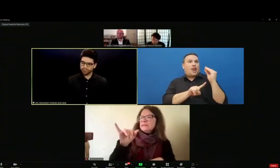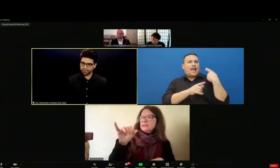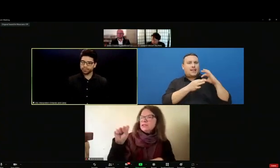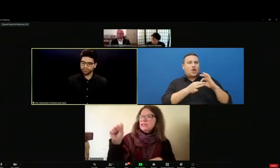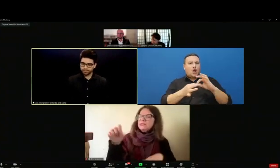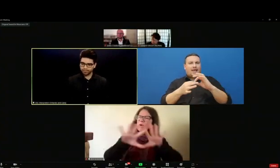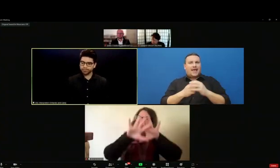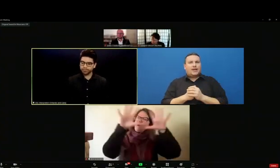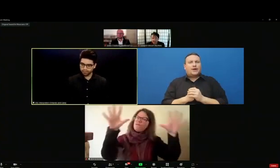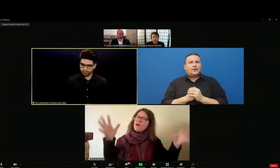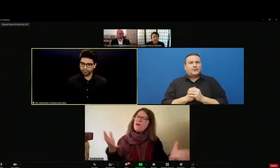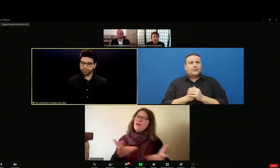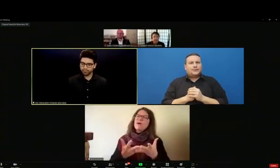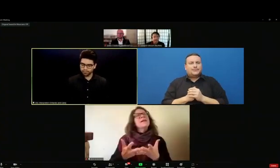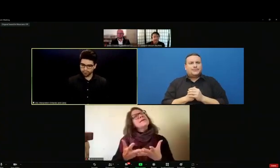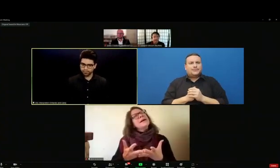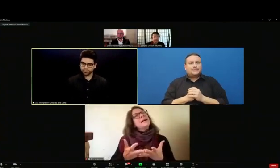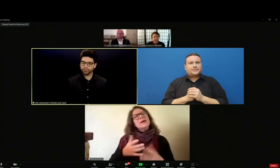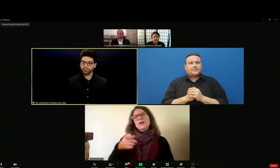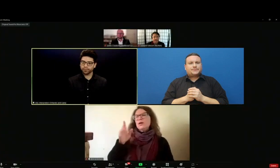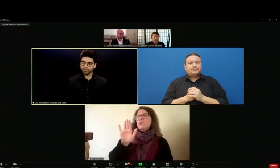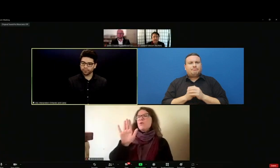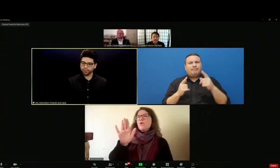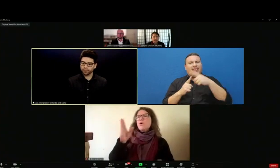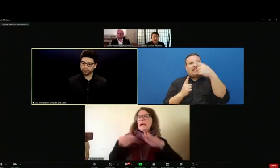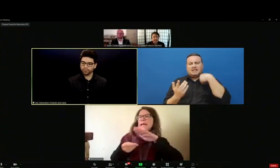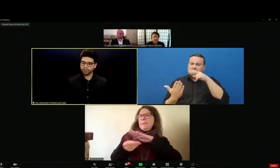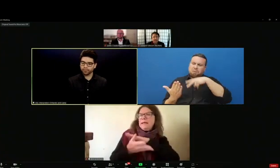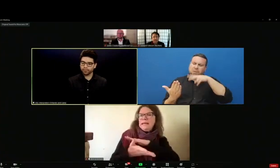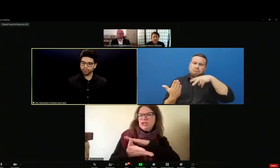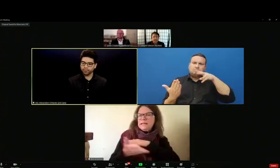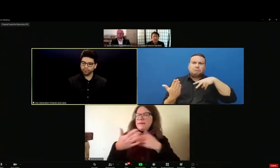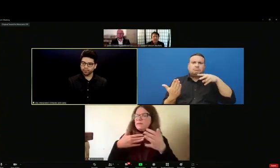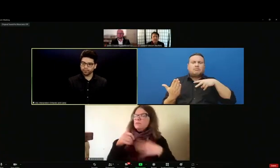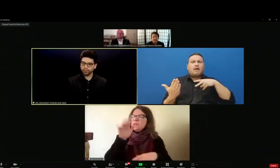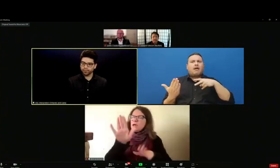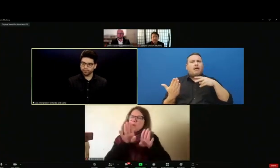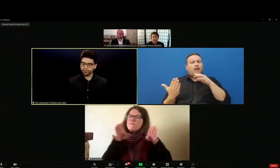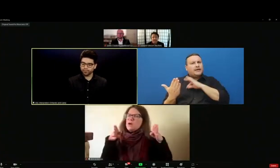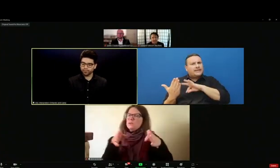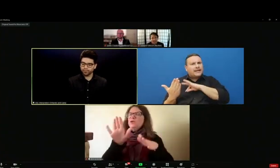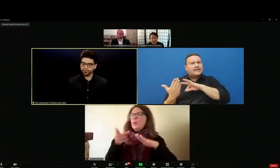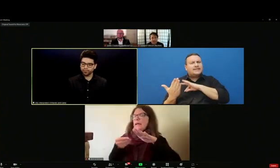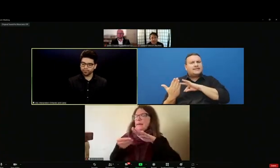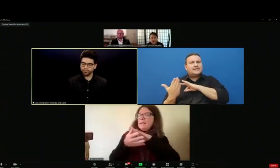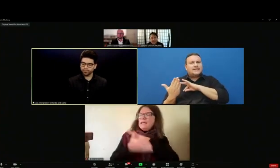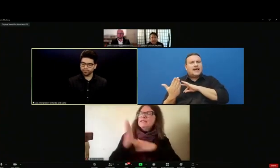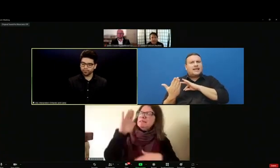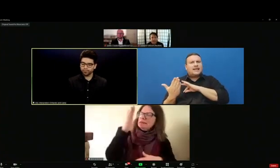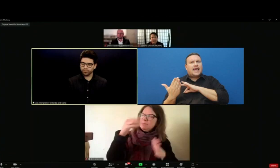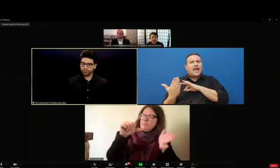It's interesting to read through your dissertation, and overall, your